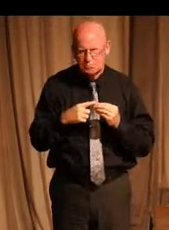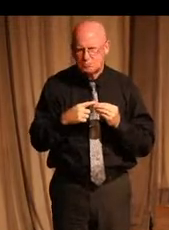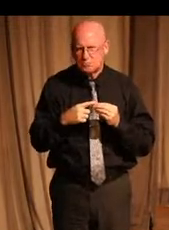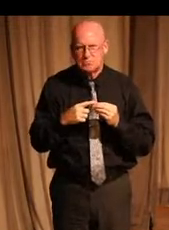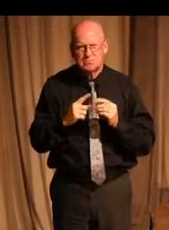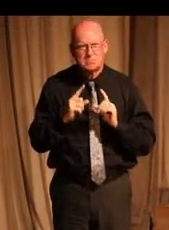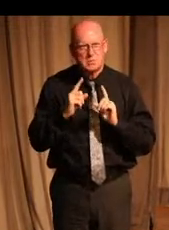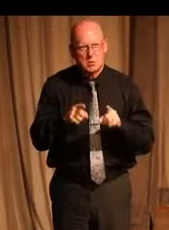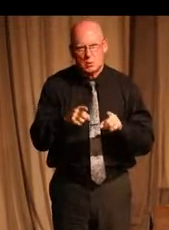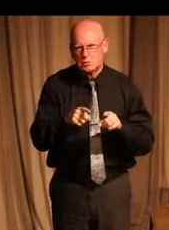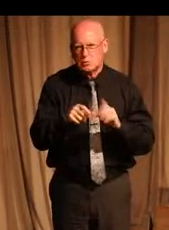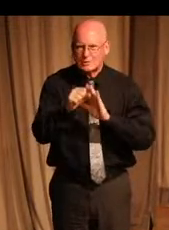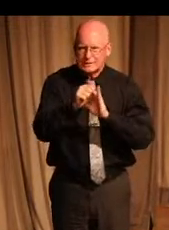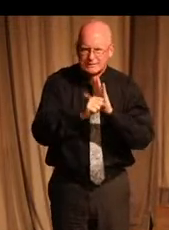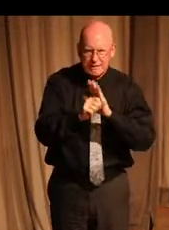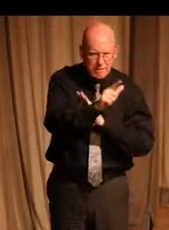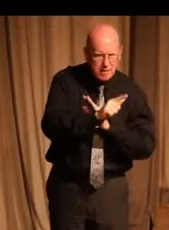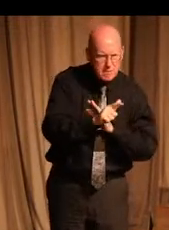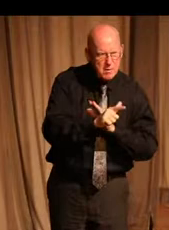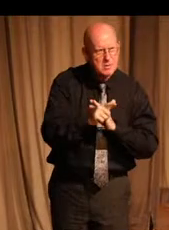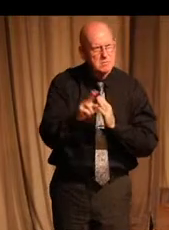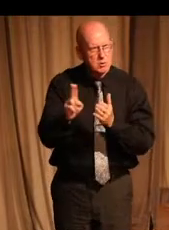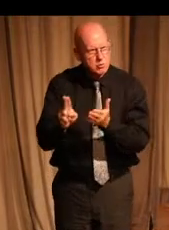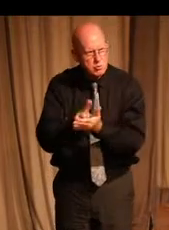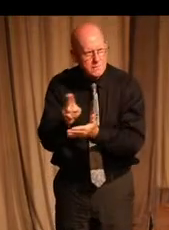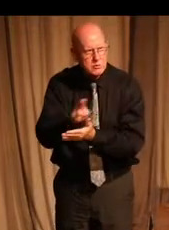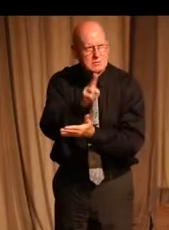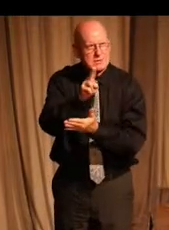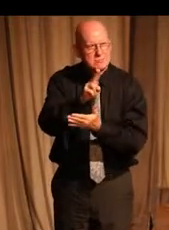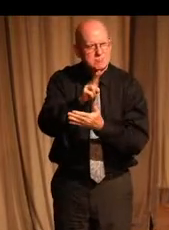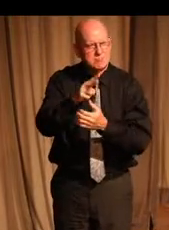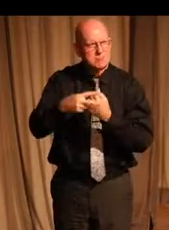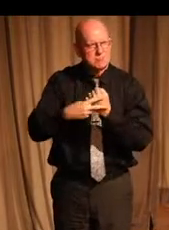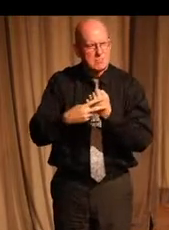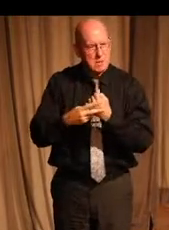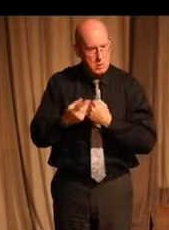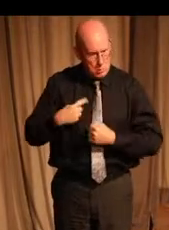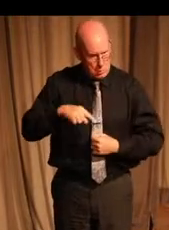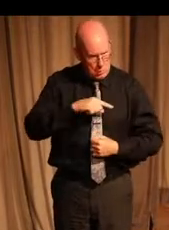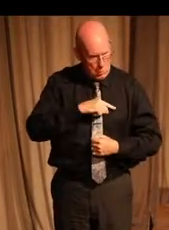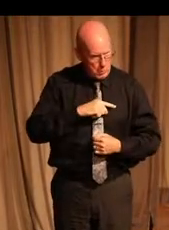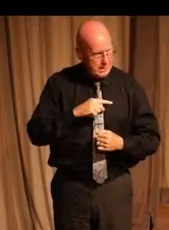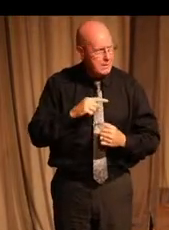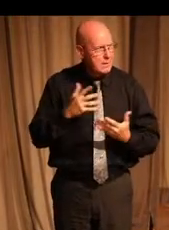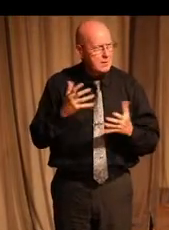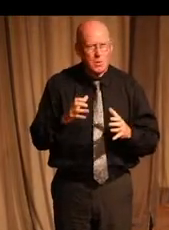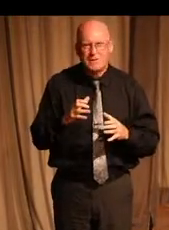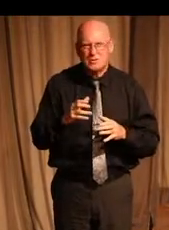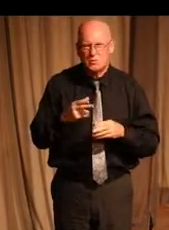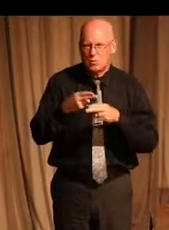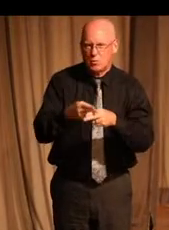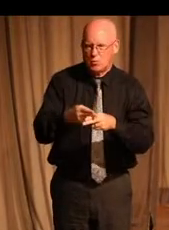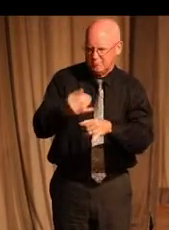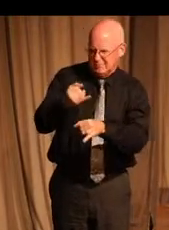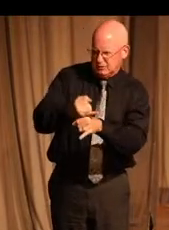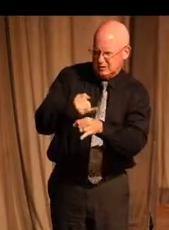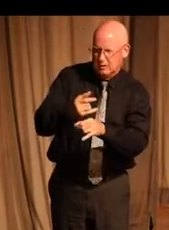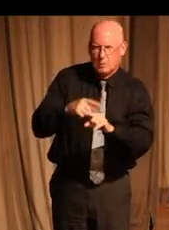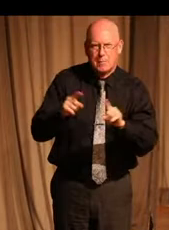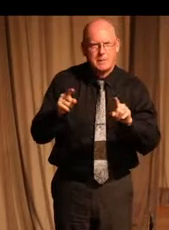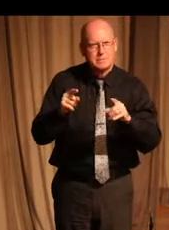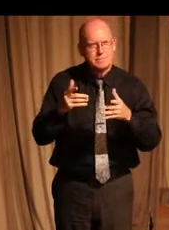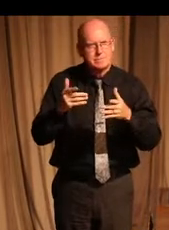either a state library or a university. But I also think about how we can build our own, I don't even want to call them institutions, but like